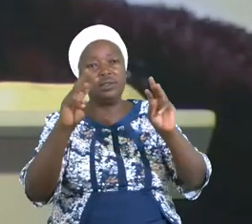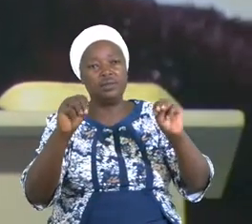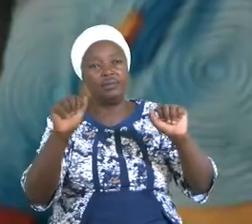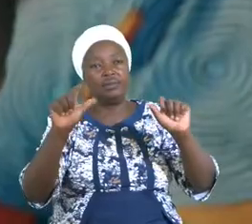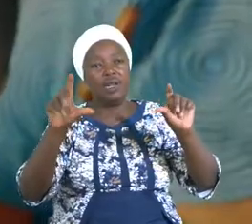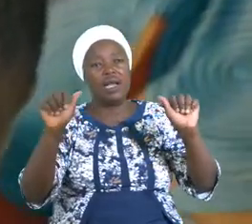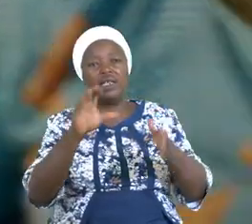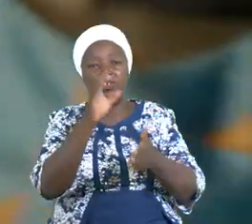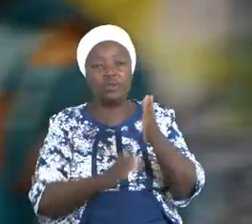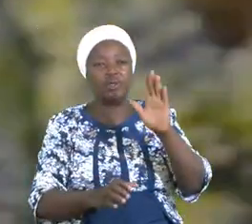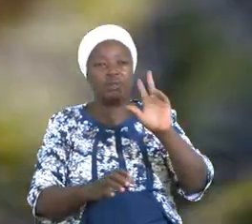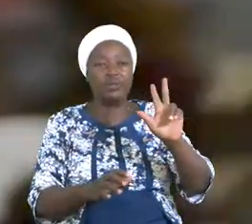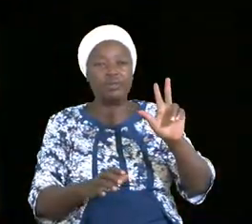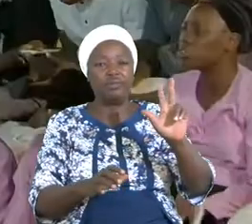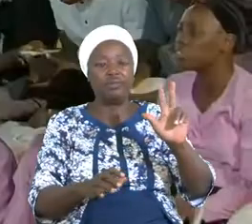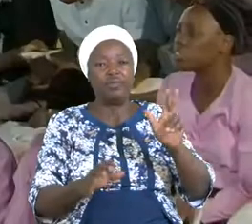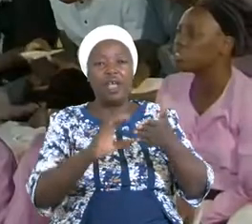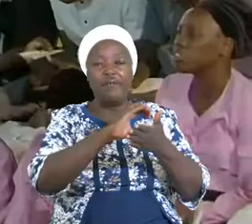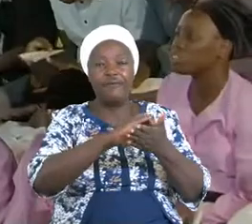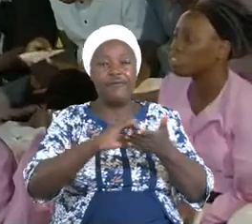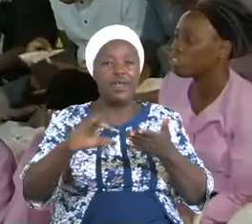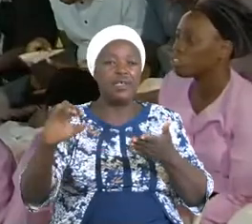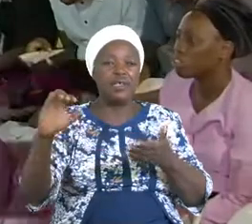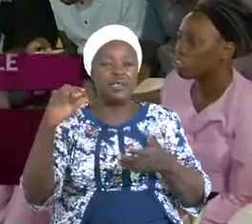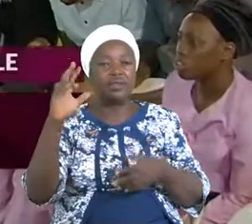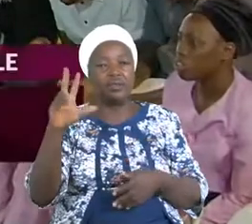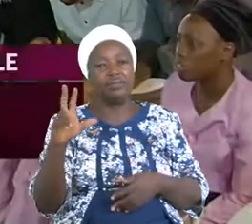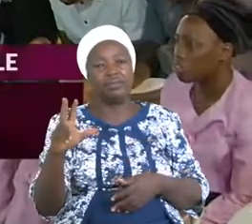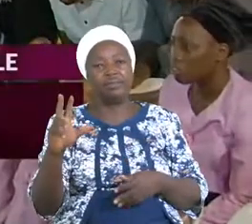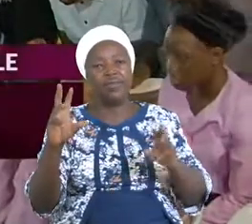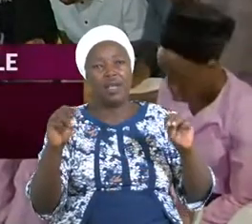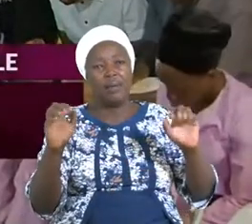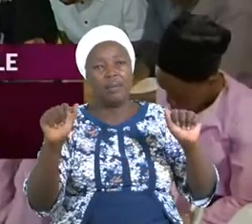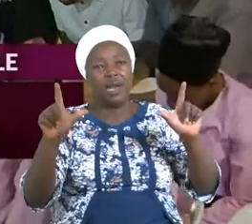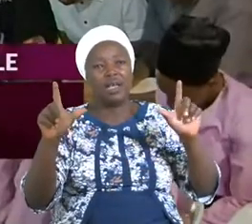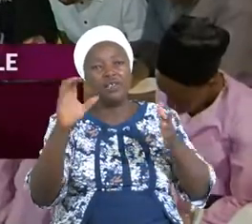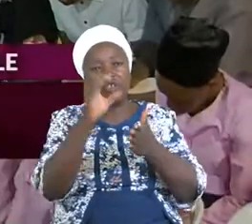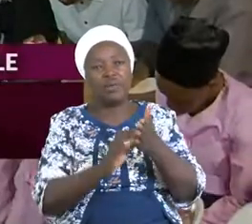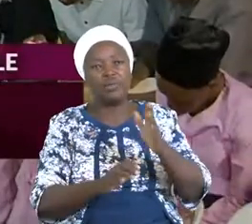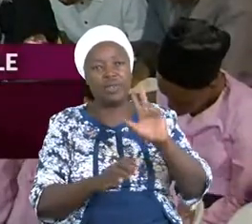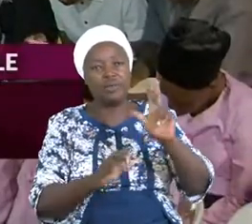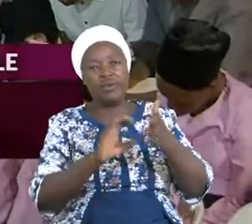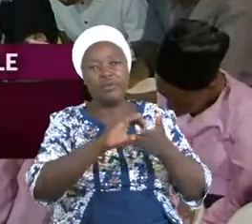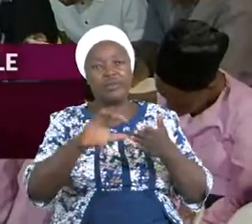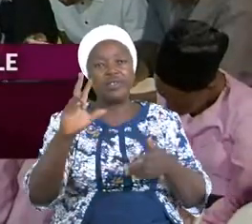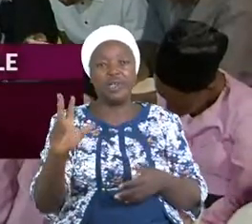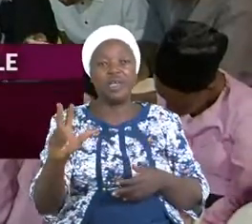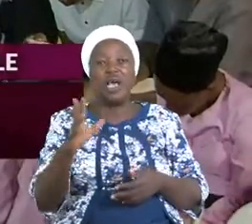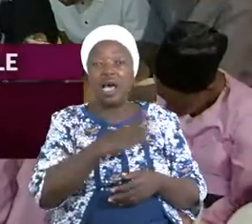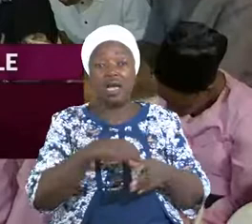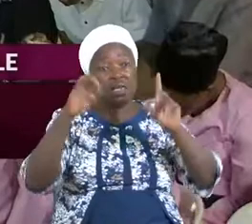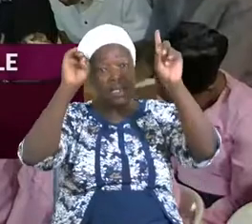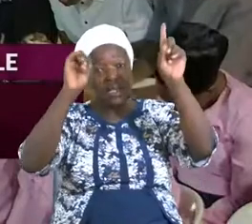3, reading from verse 3. Malachi chapter 3, verse 3. And he